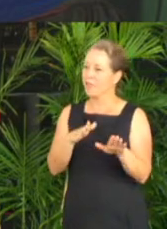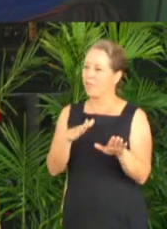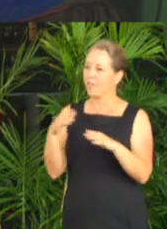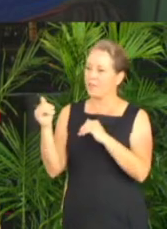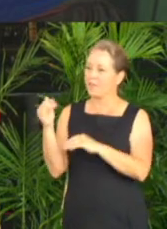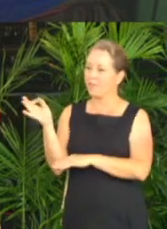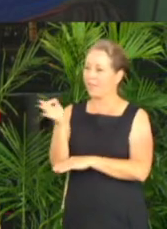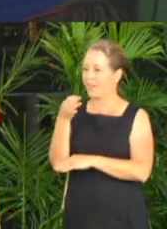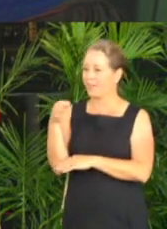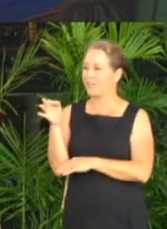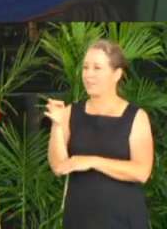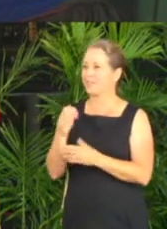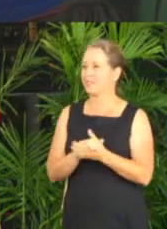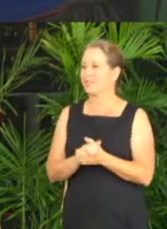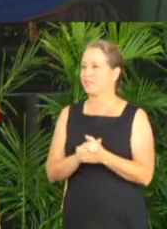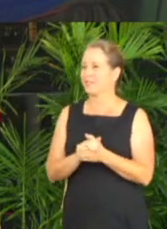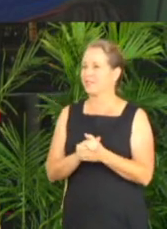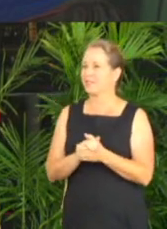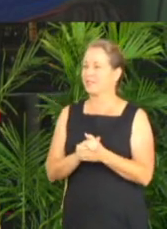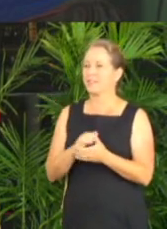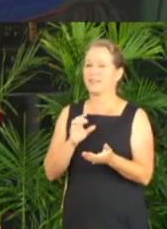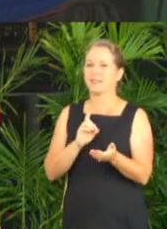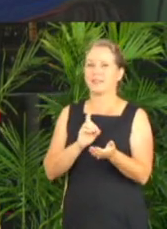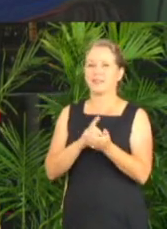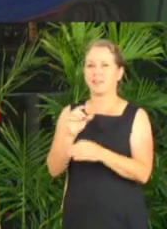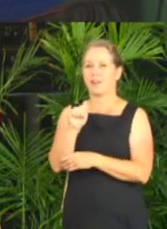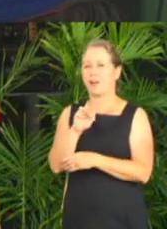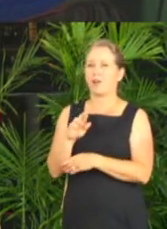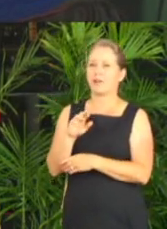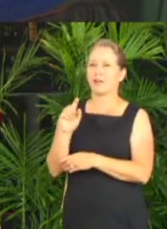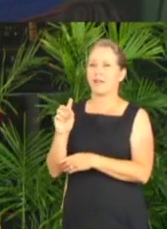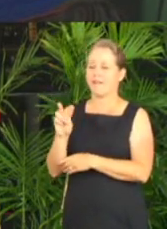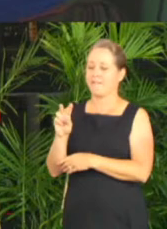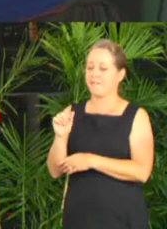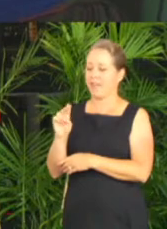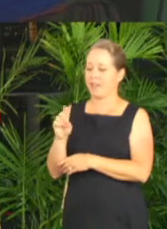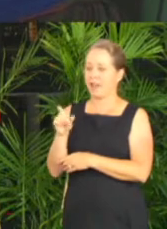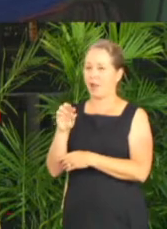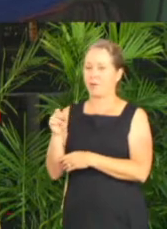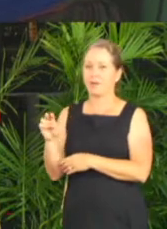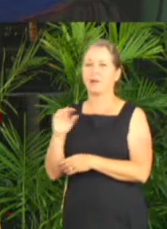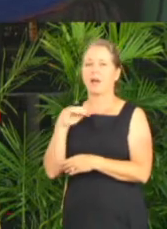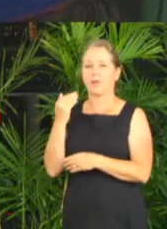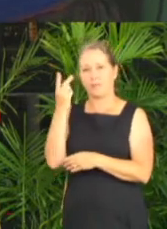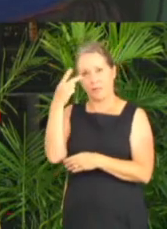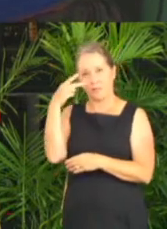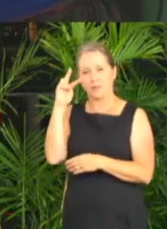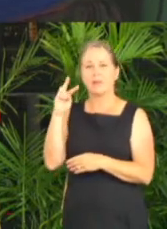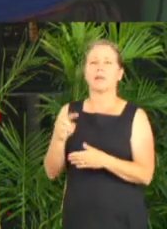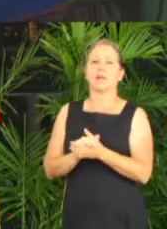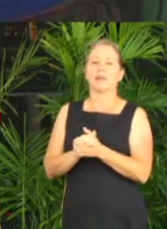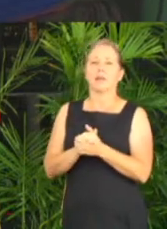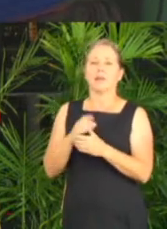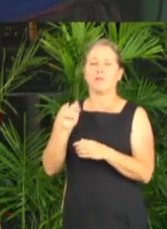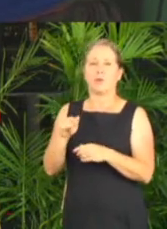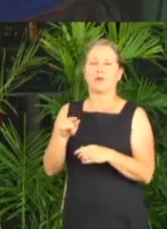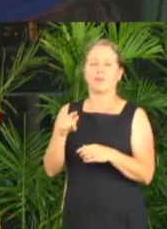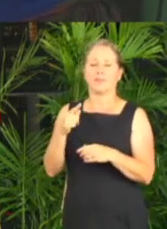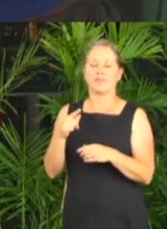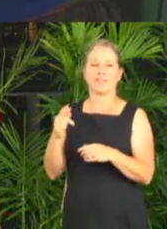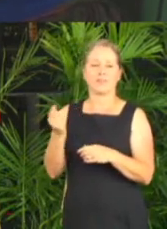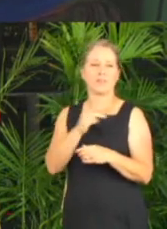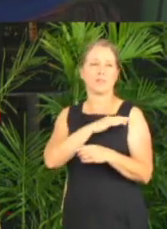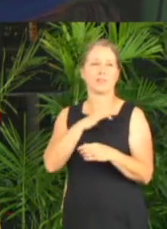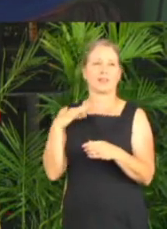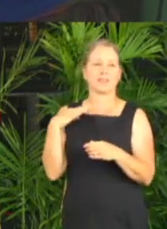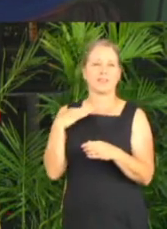Flagler? Dr. Art Vandenhouten, our Vice President for Academic Affairs and Dean of the Faculty, shared a